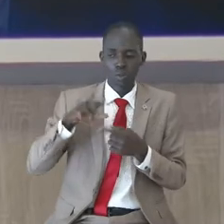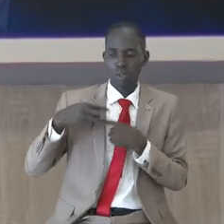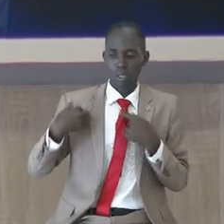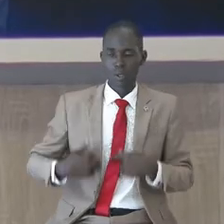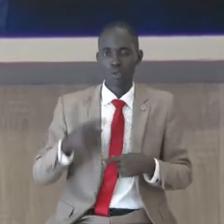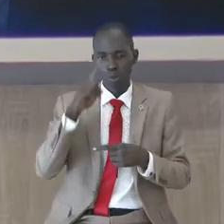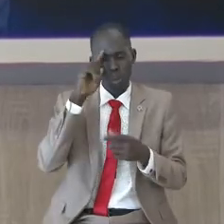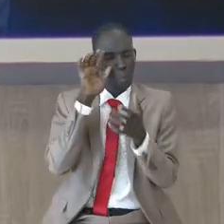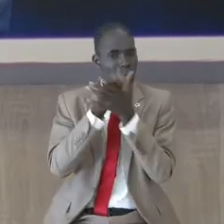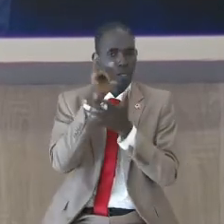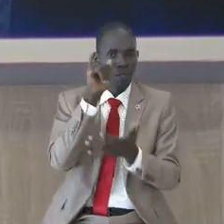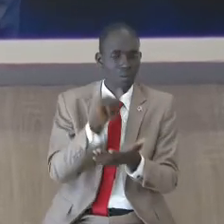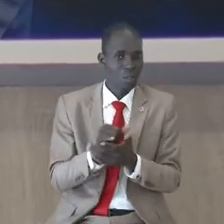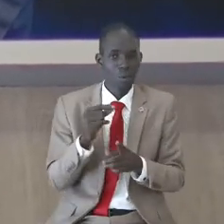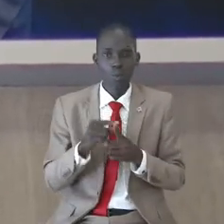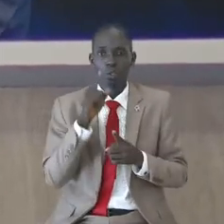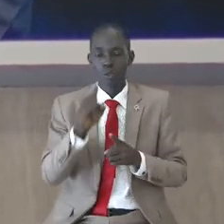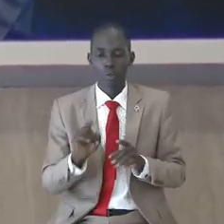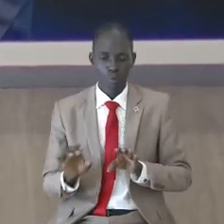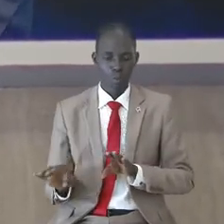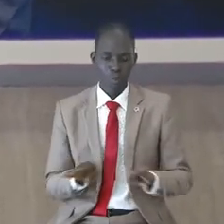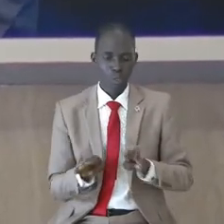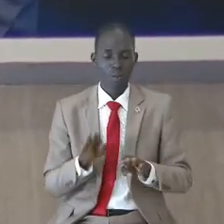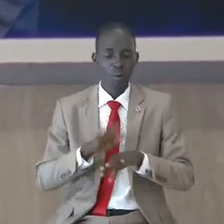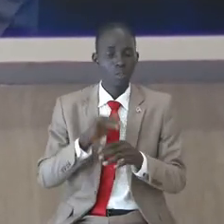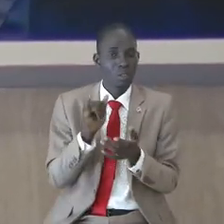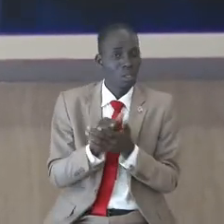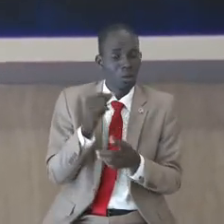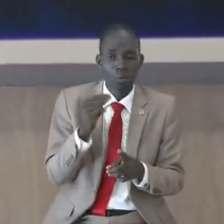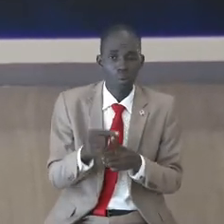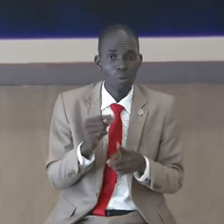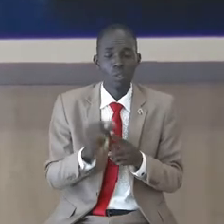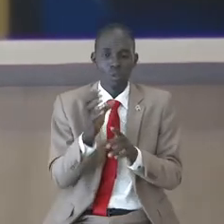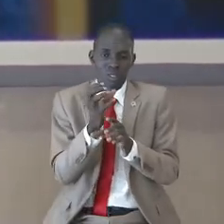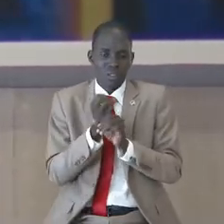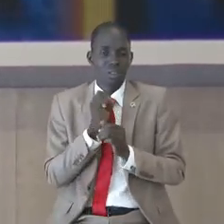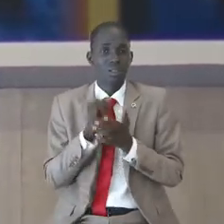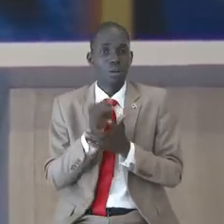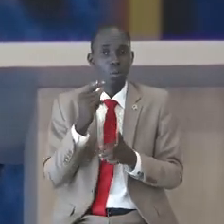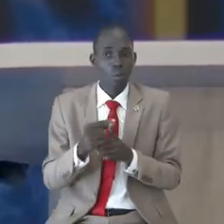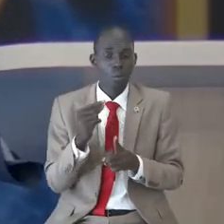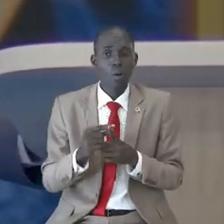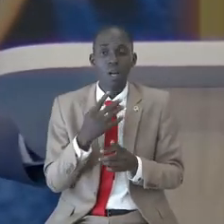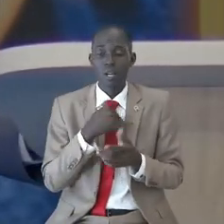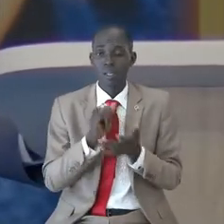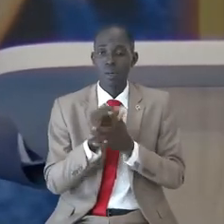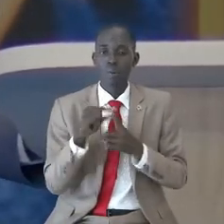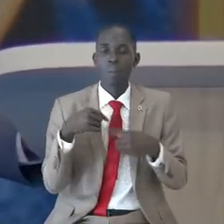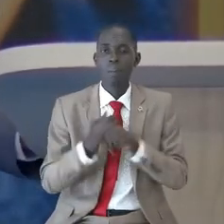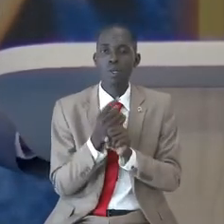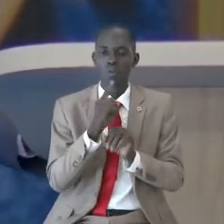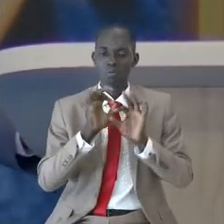believe that, you act on that, you behave that, that word, it makes you fit